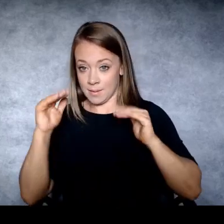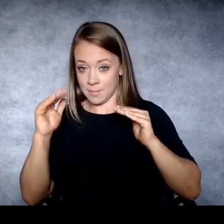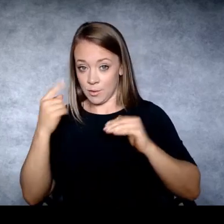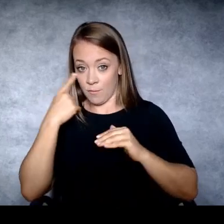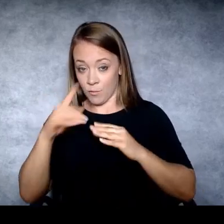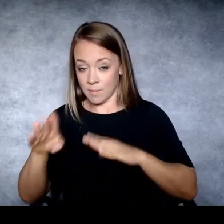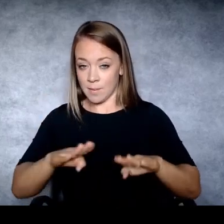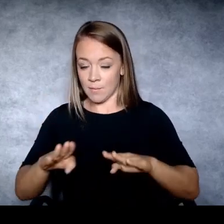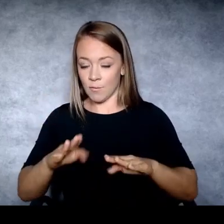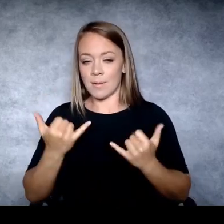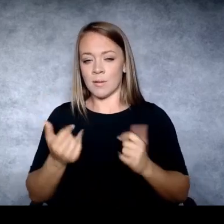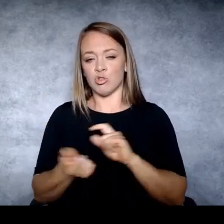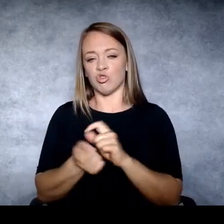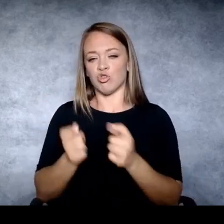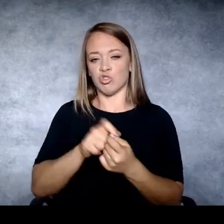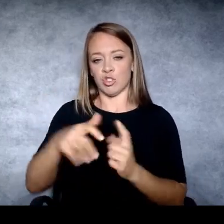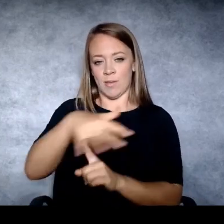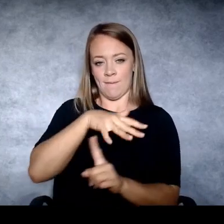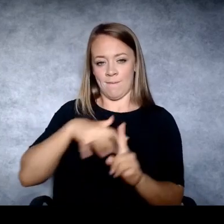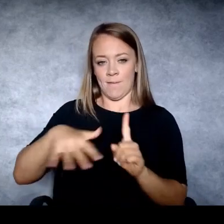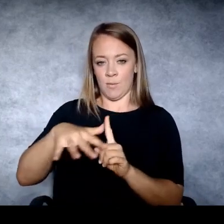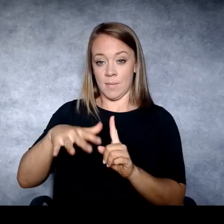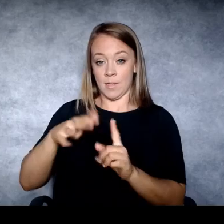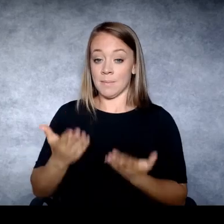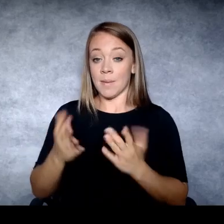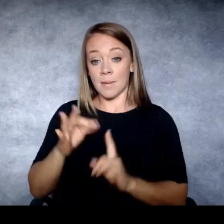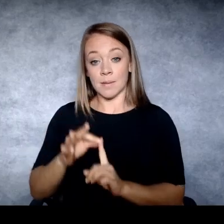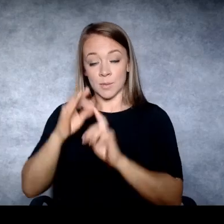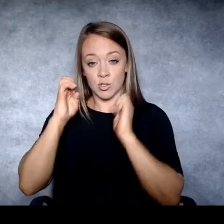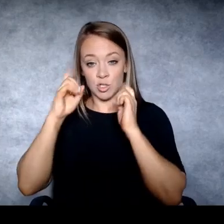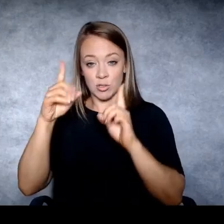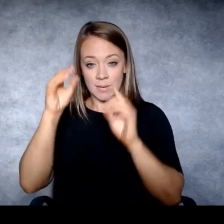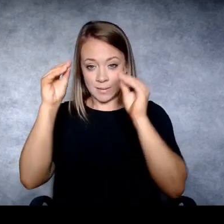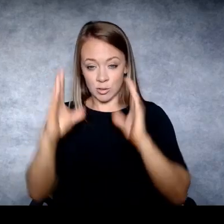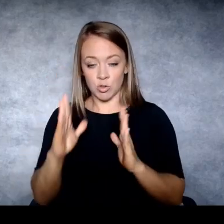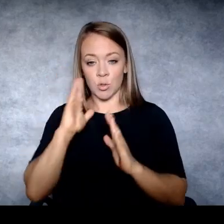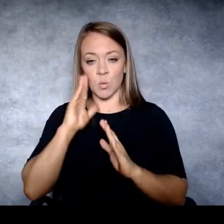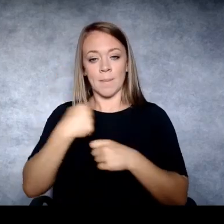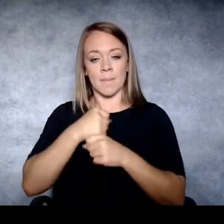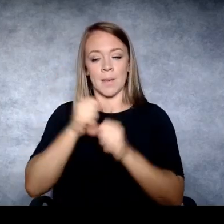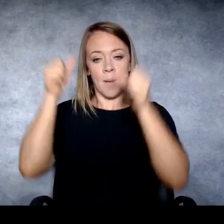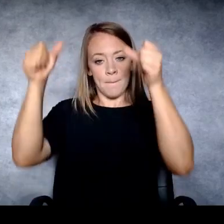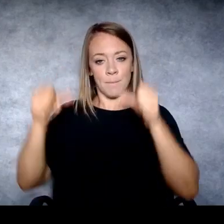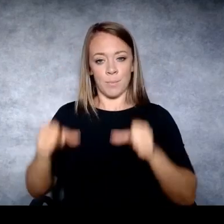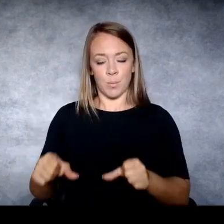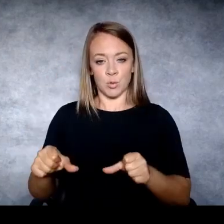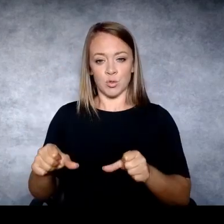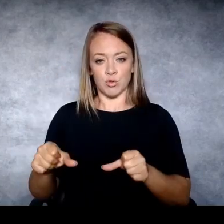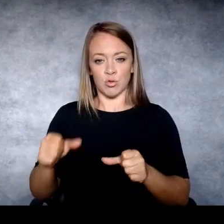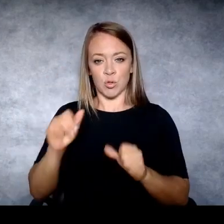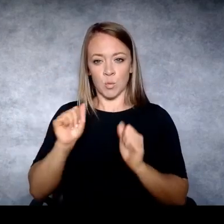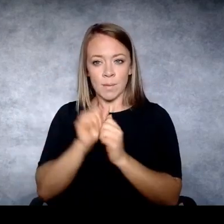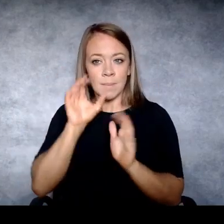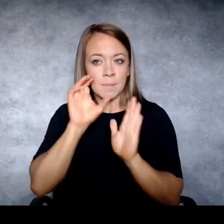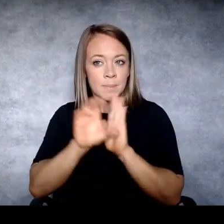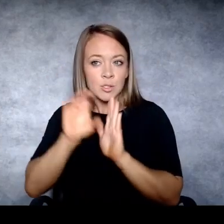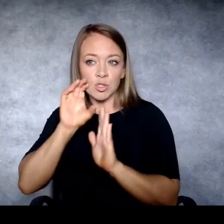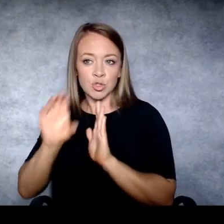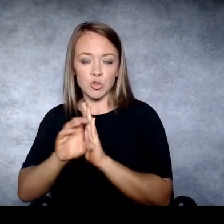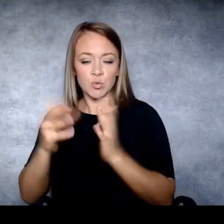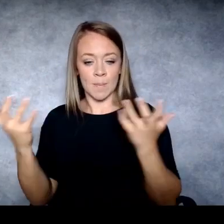the environment. The special education teacher makes a poster of visuals to match the classroom teacher's hallway rules that hangs by